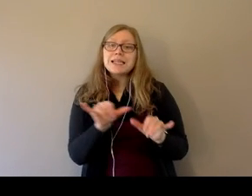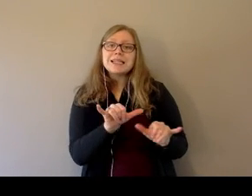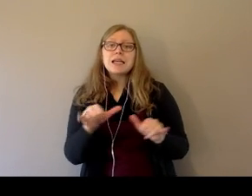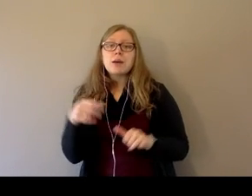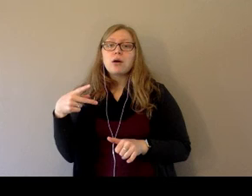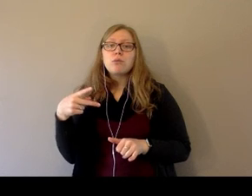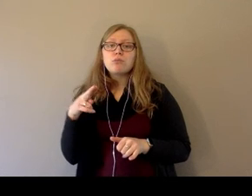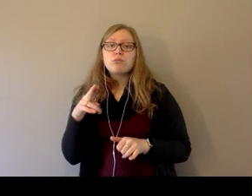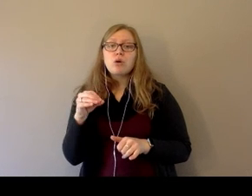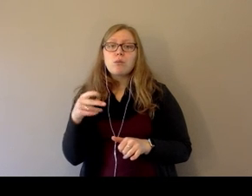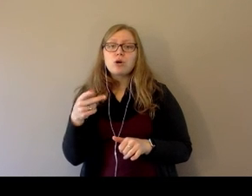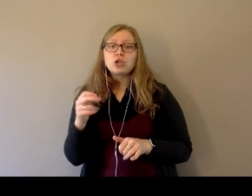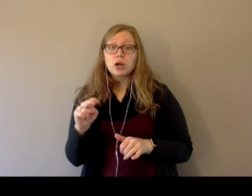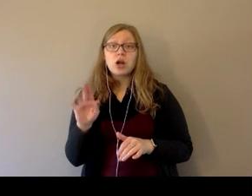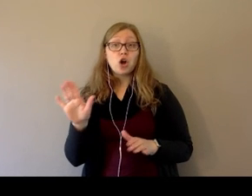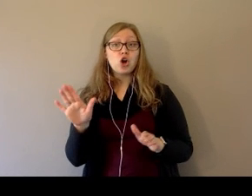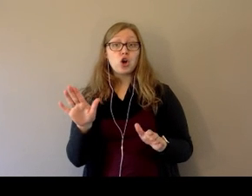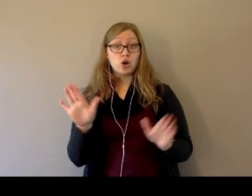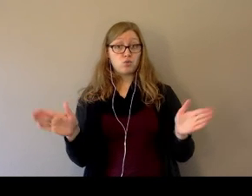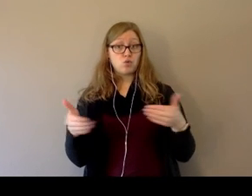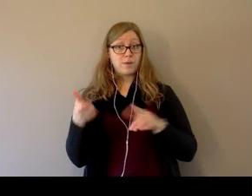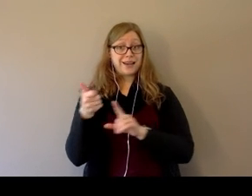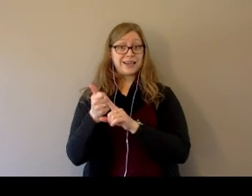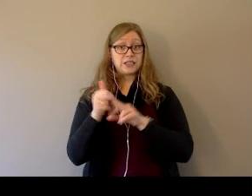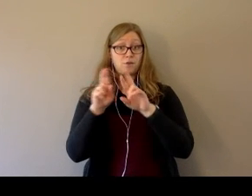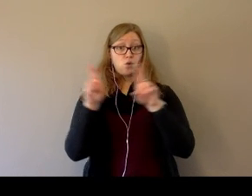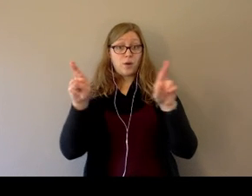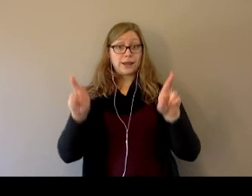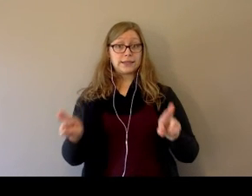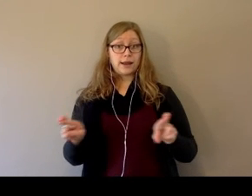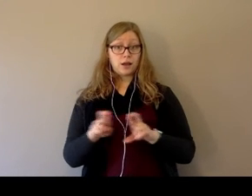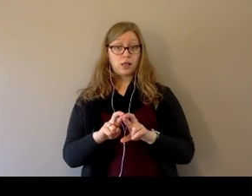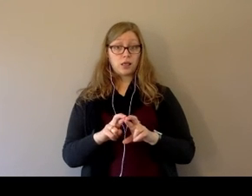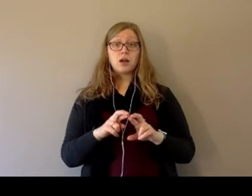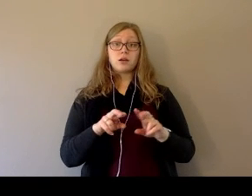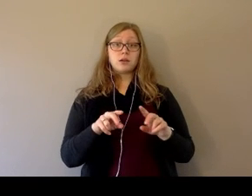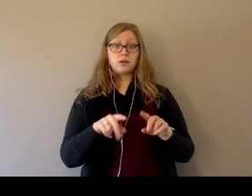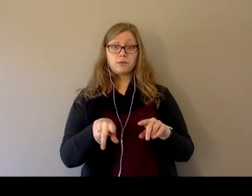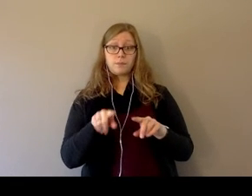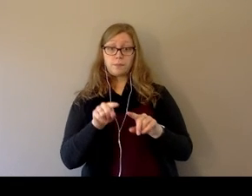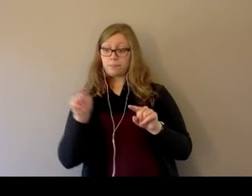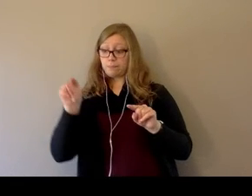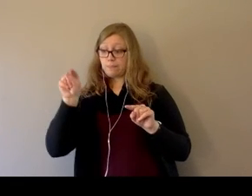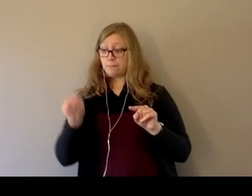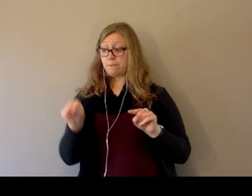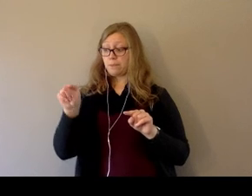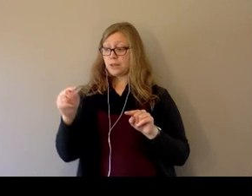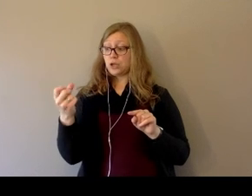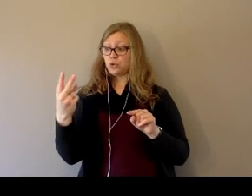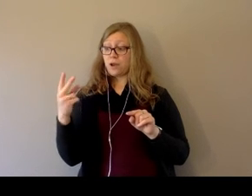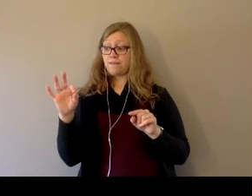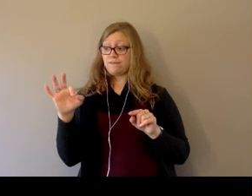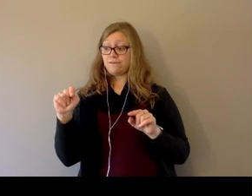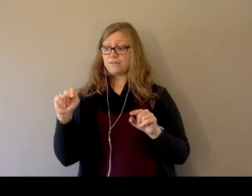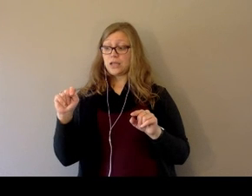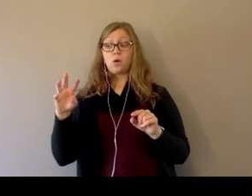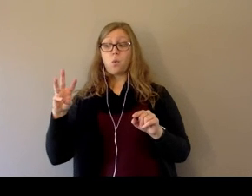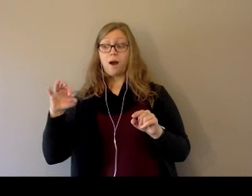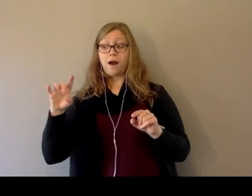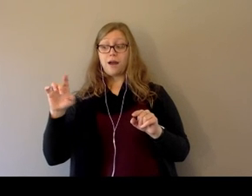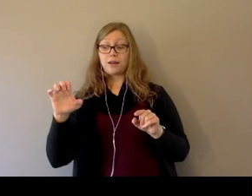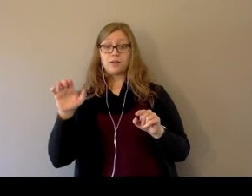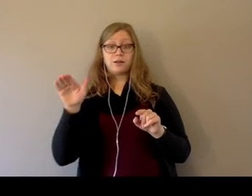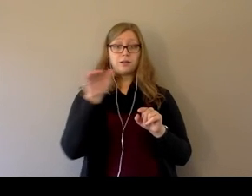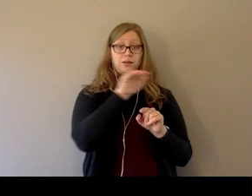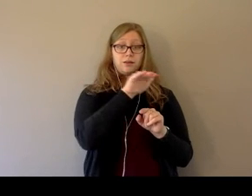wide and 15 feet long. So let's sketch a rectangle. So it's longer than it is wide. So we have a